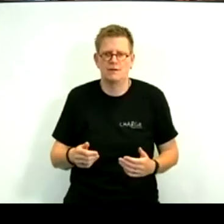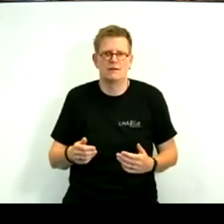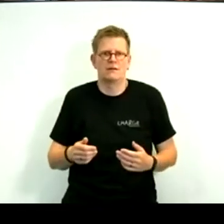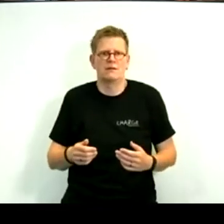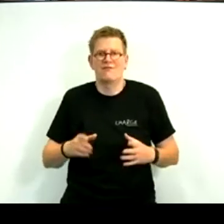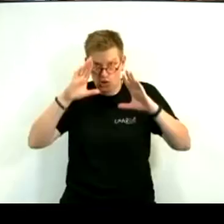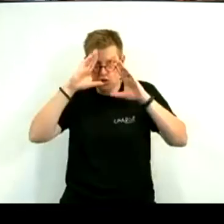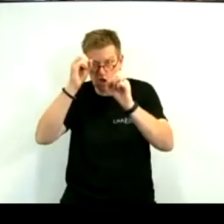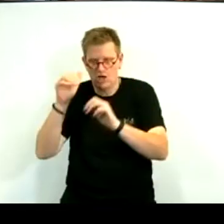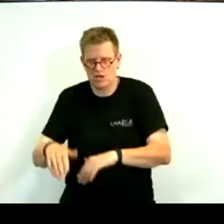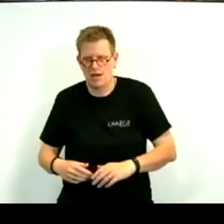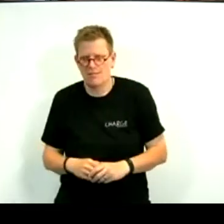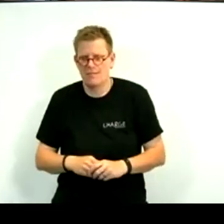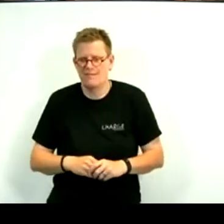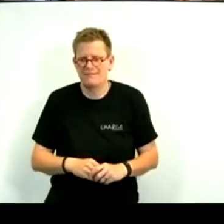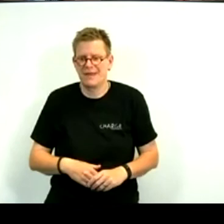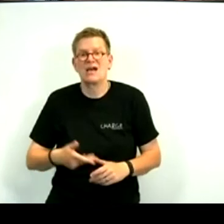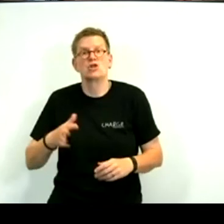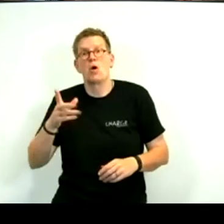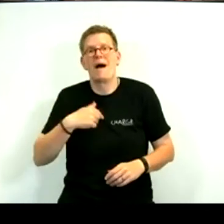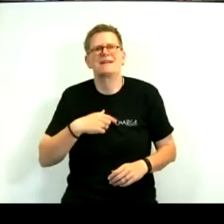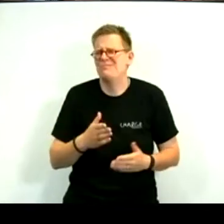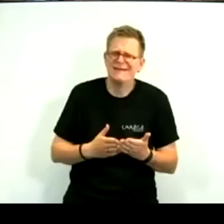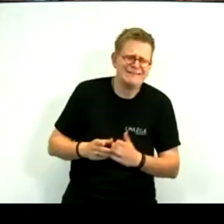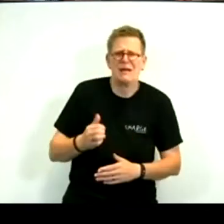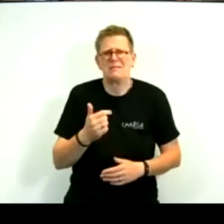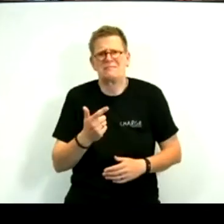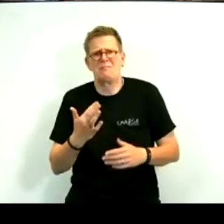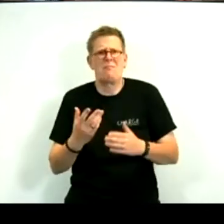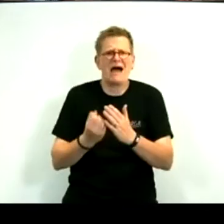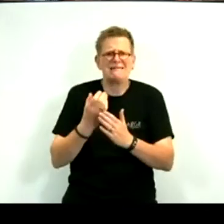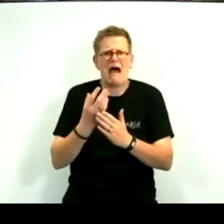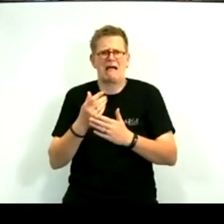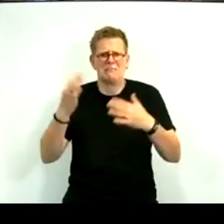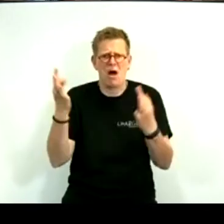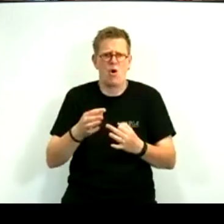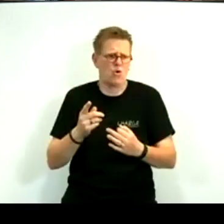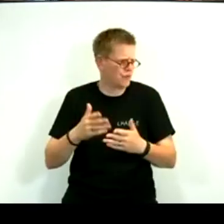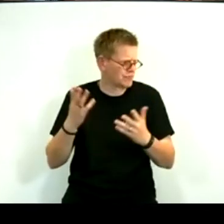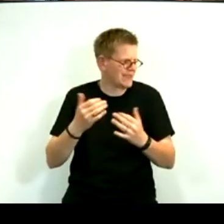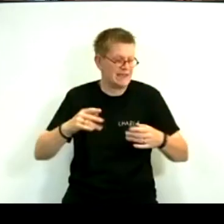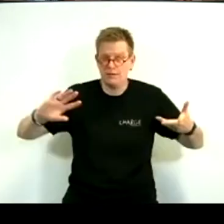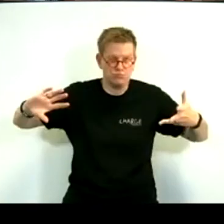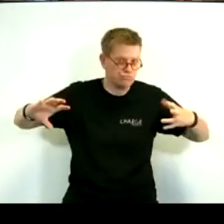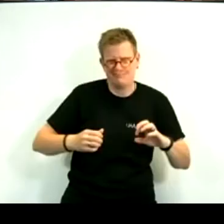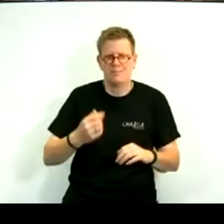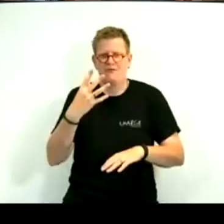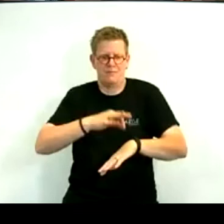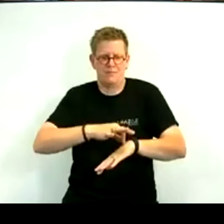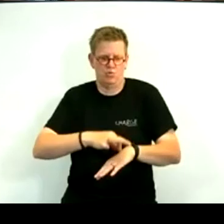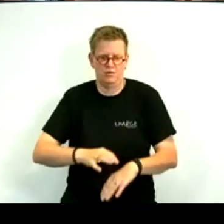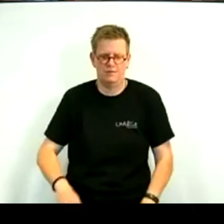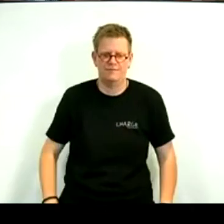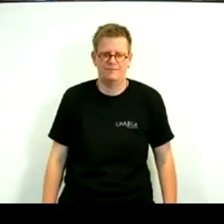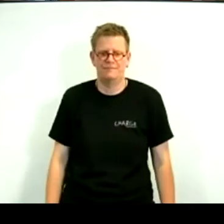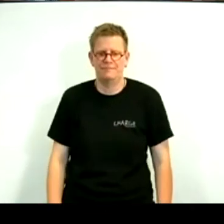minutes. But if we go to the next slide, and I don't know how useful this